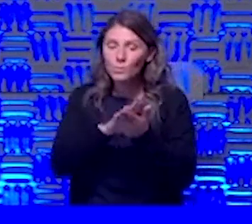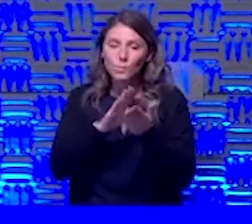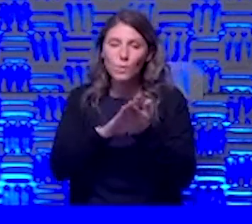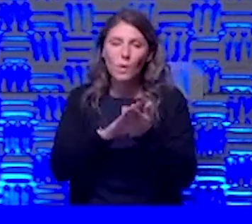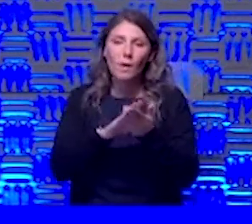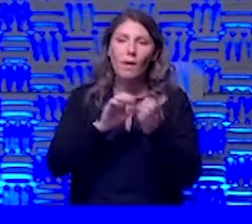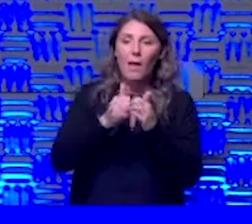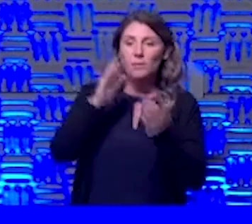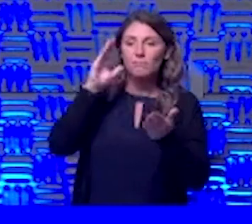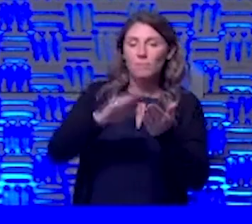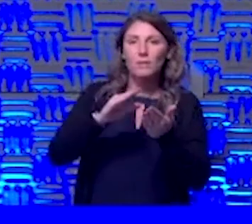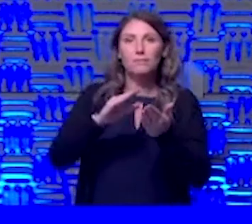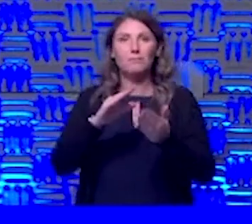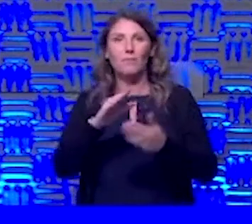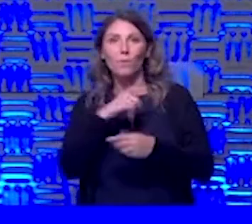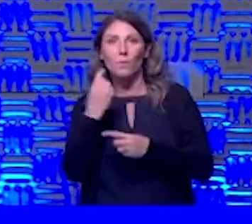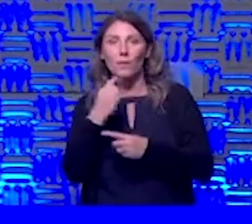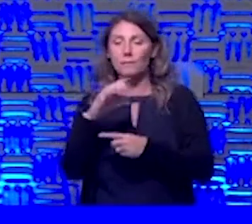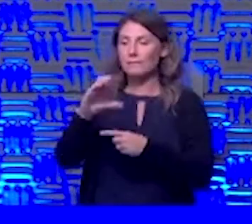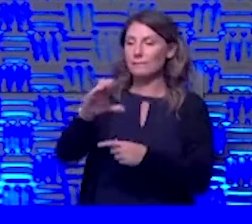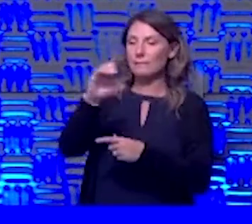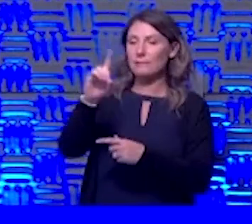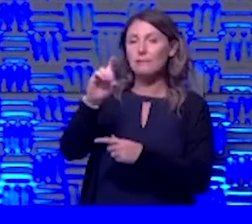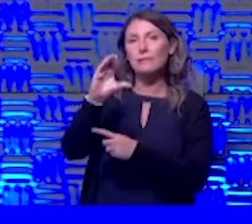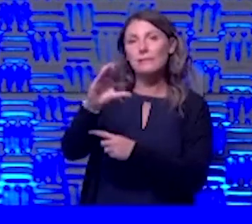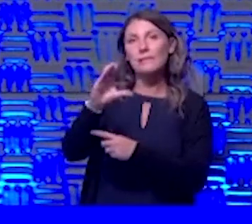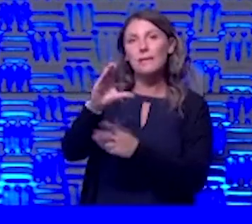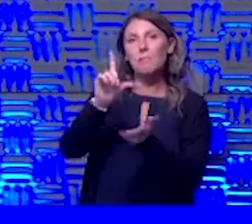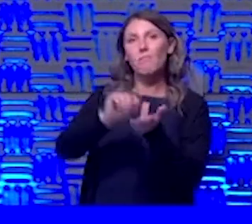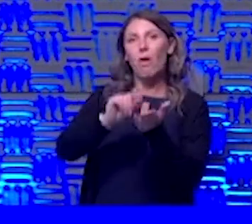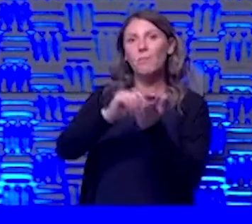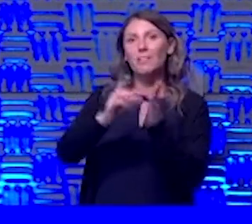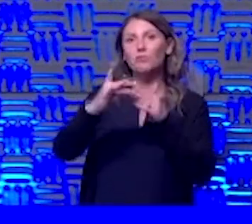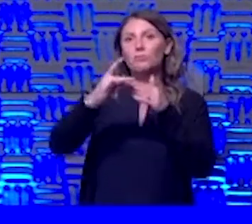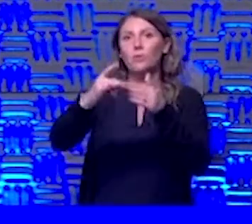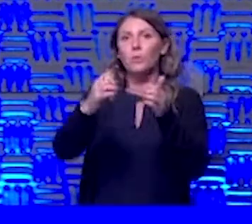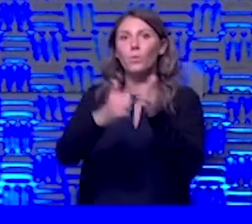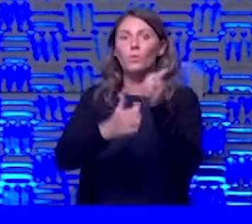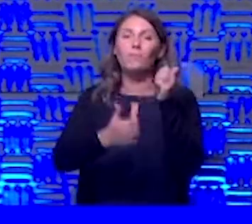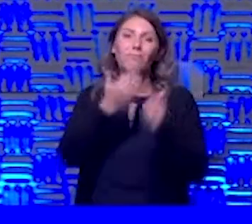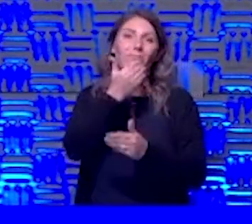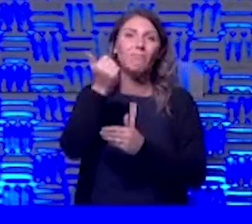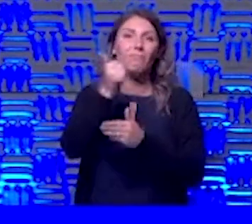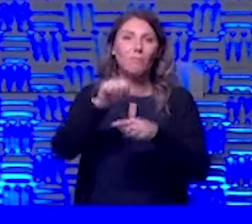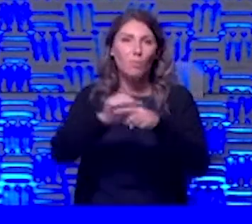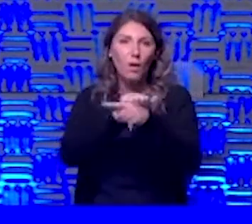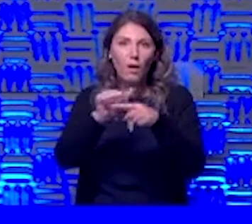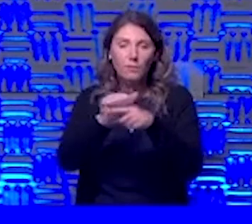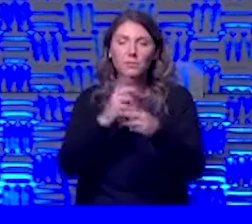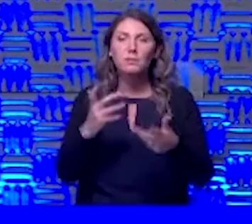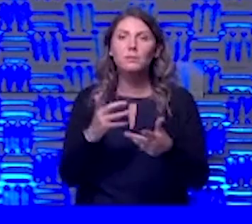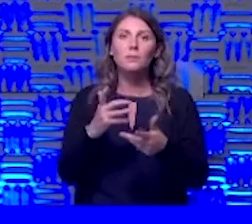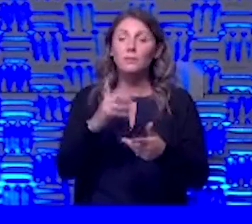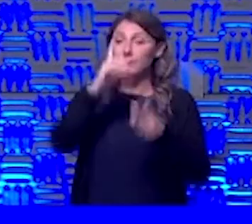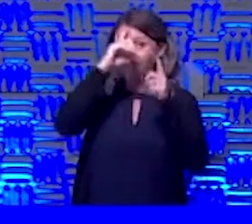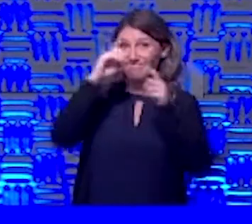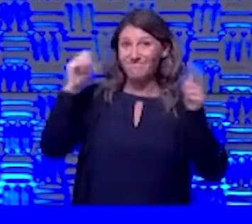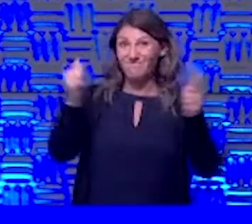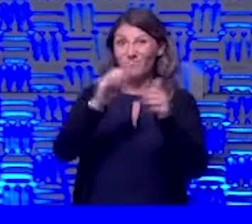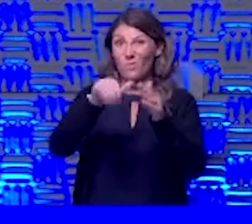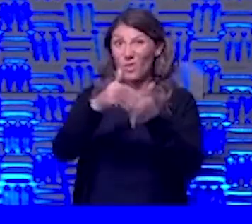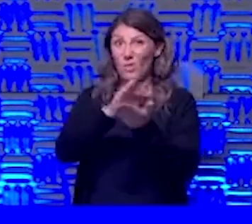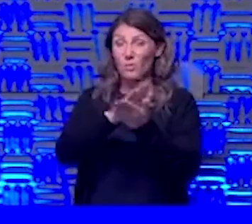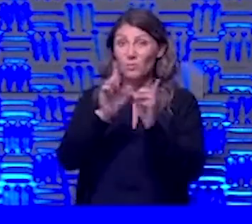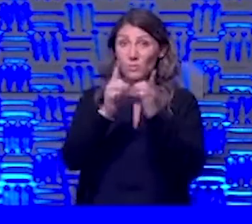risk. The CDC has published guidelines now and guidance on optimal practices. It's up to every school district and every school